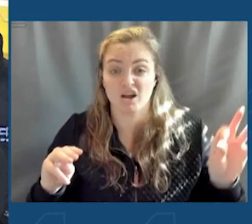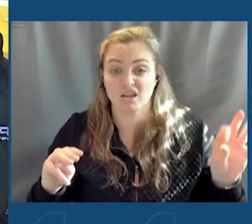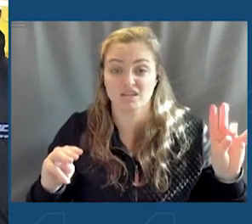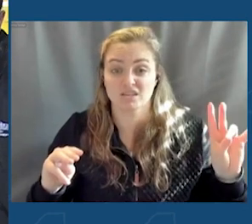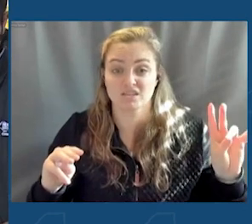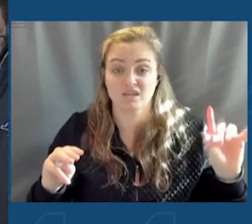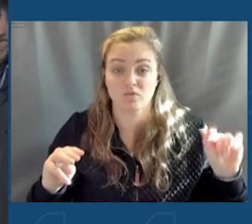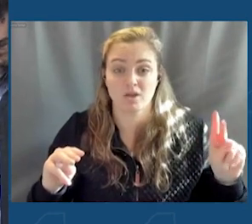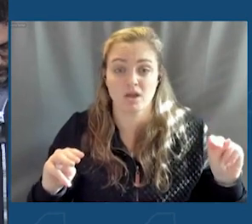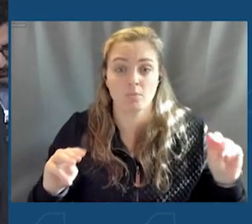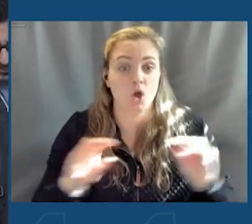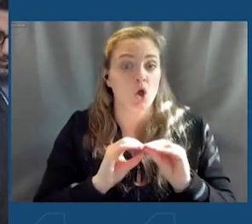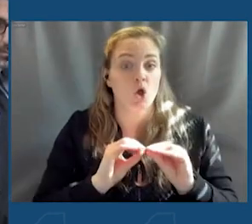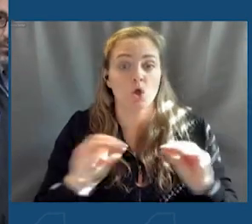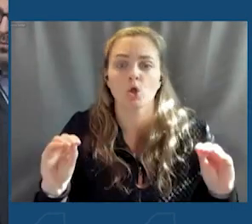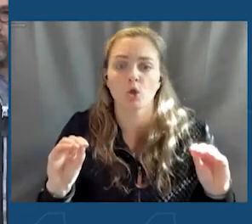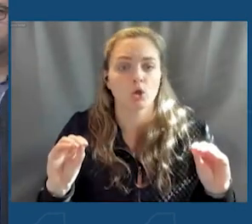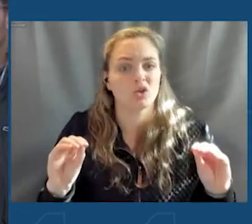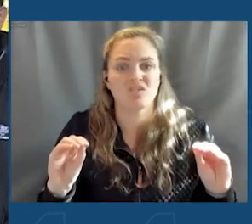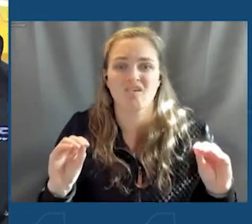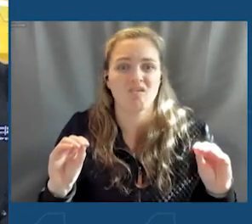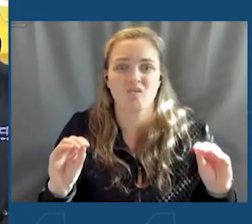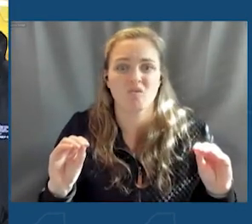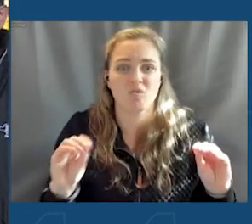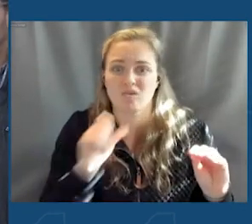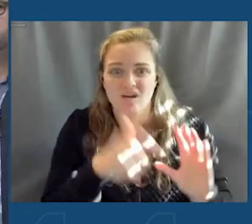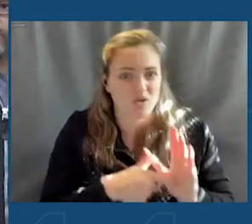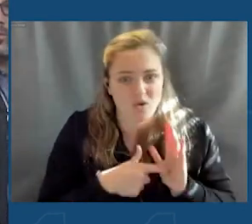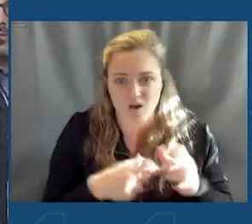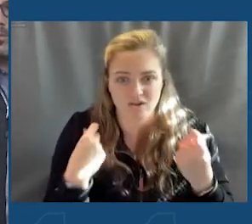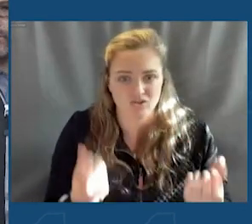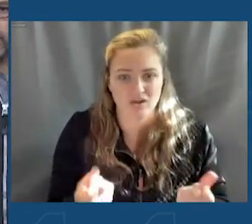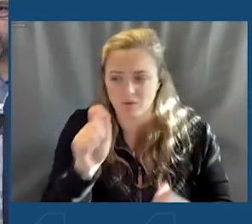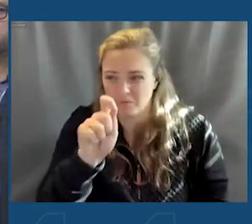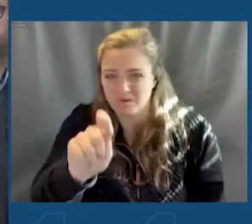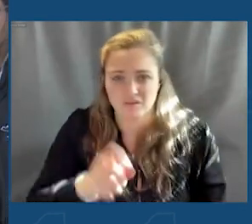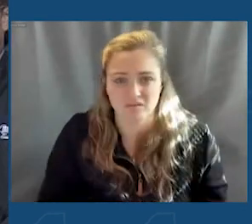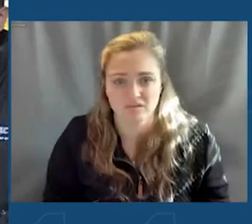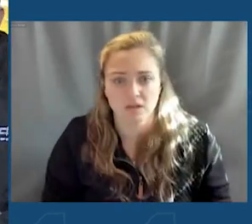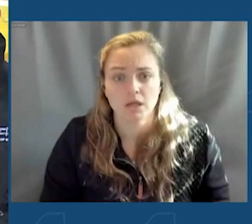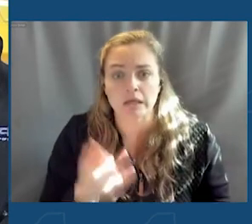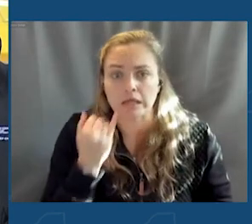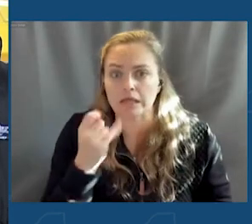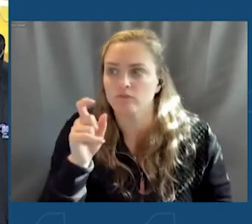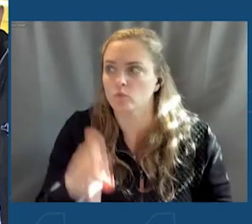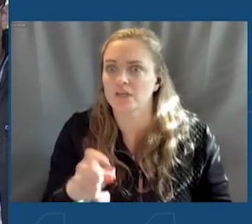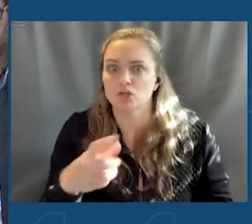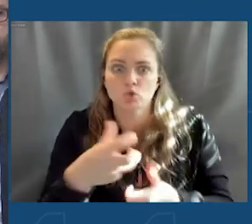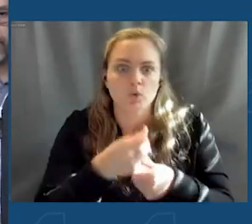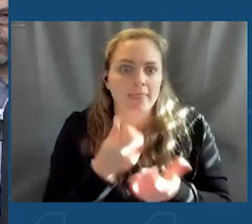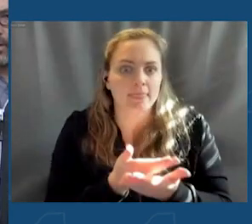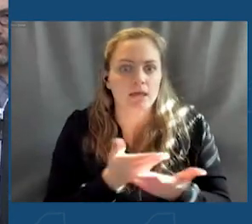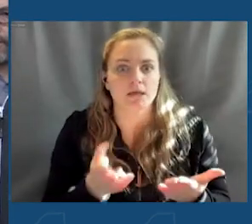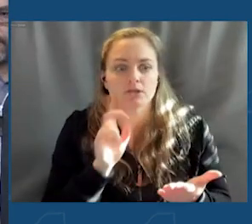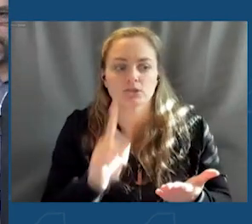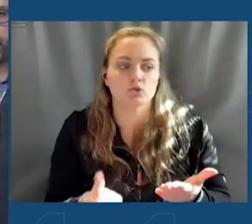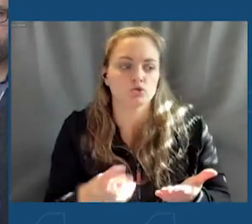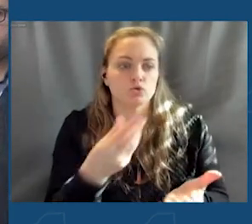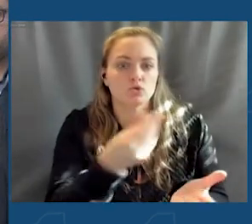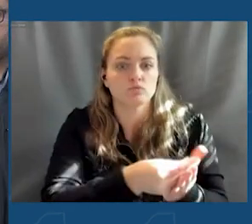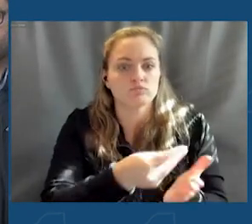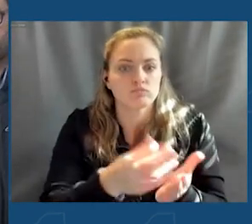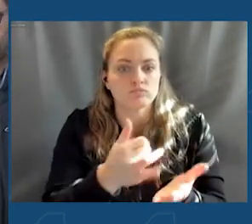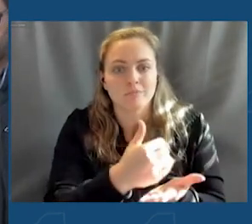be no unnecessary driving whatsoever. If you have to get items, if you have to stock up, if you have to